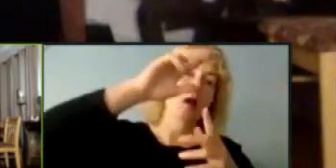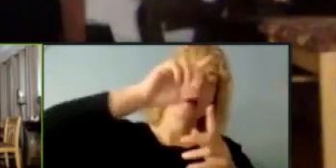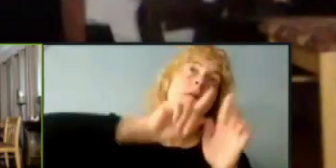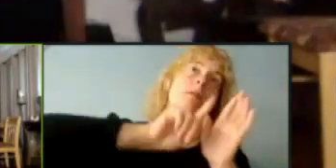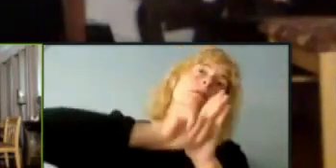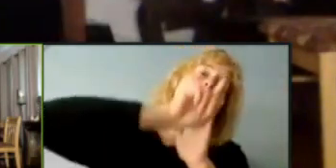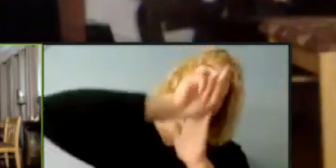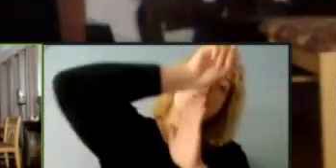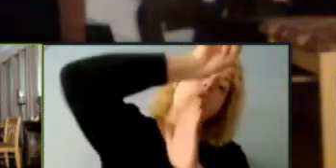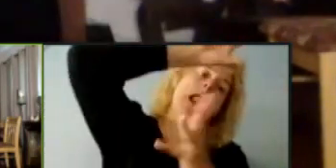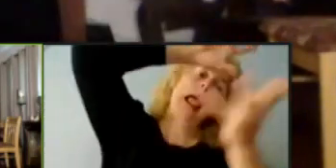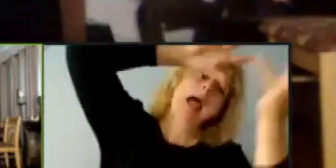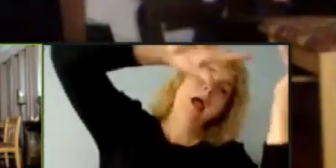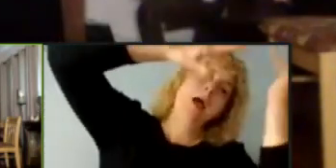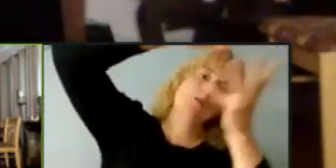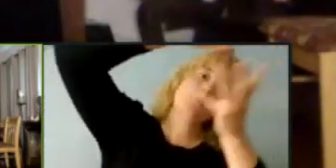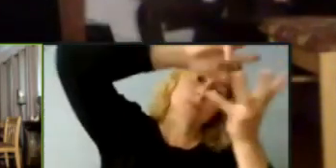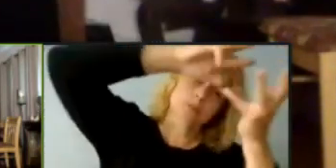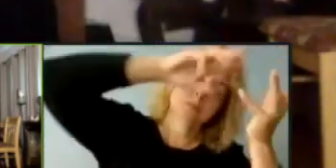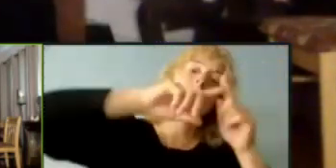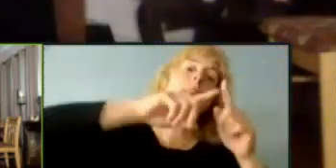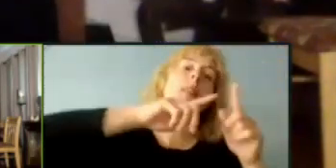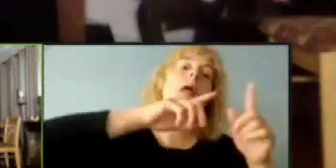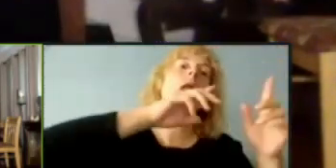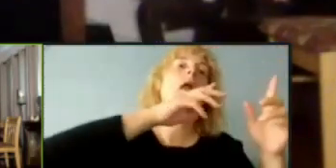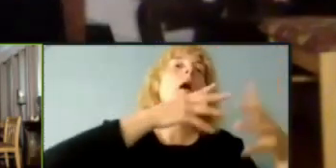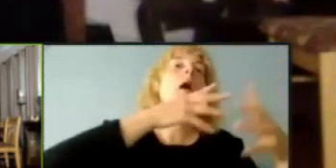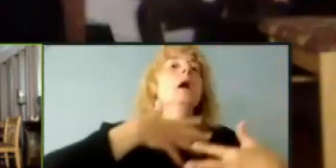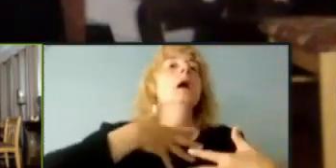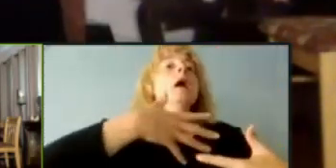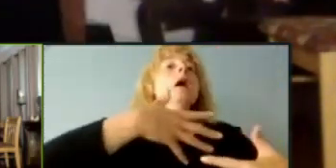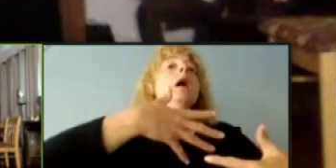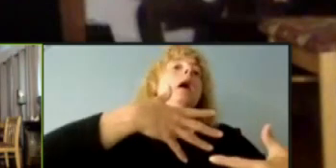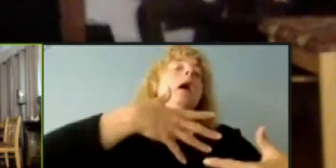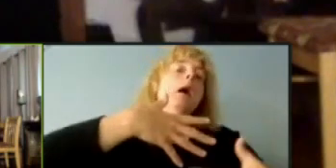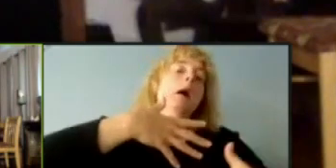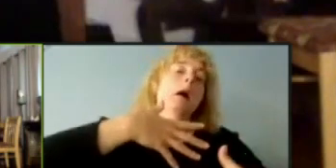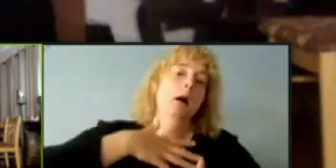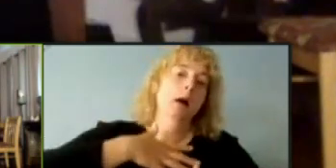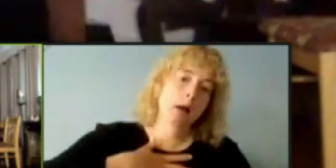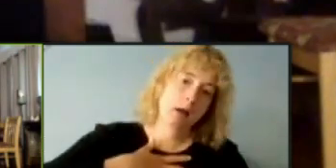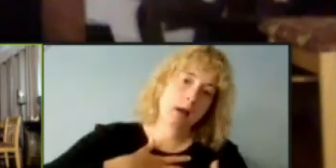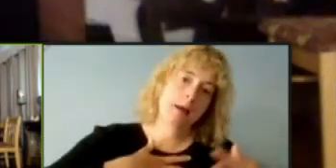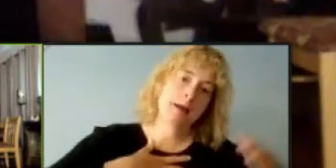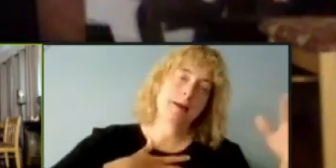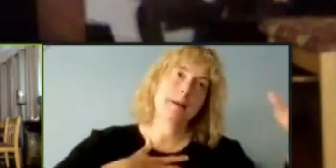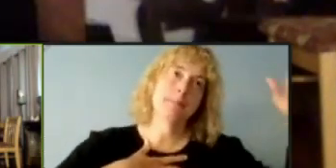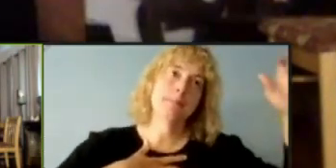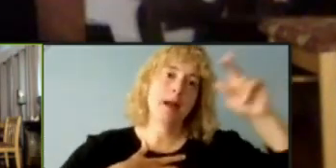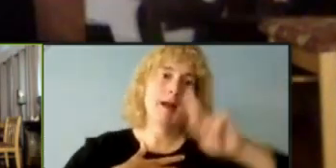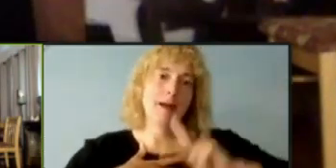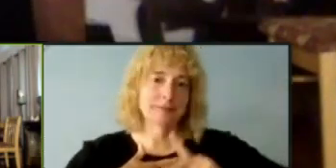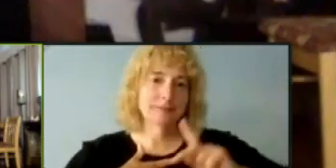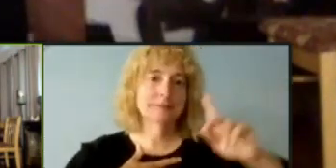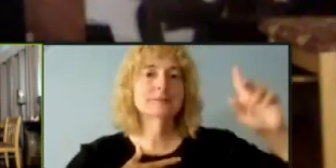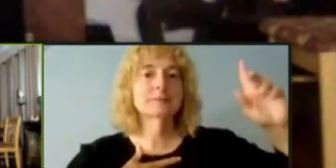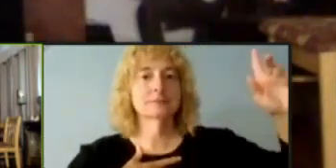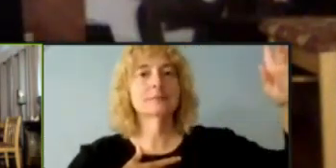right? Inhale, reaching up, wave to the clouds. Exhale,